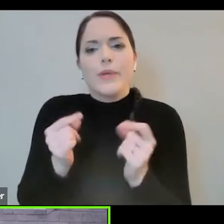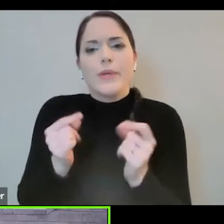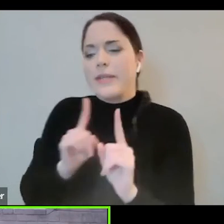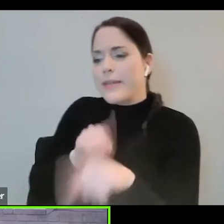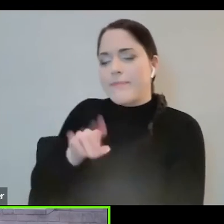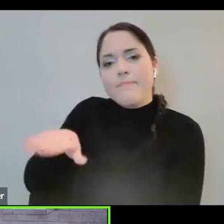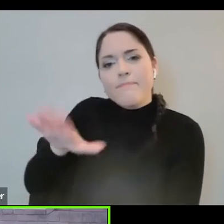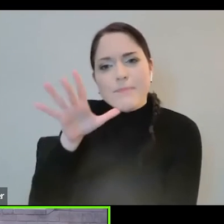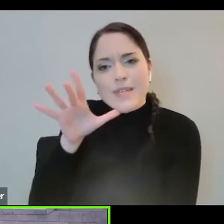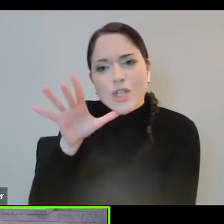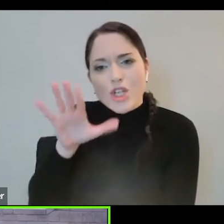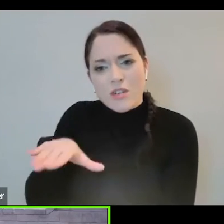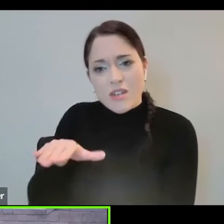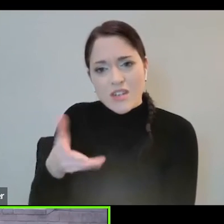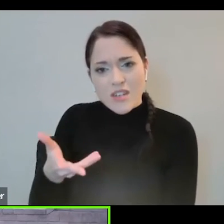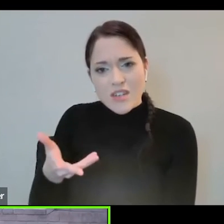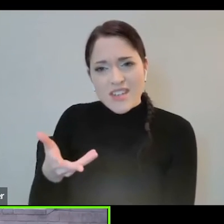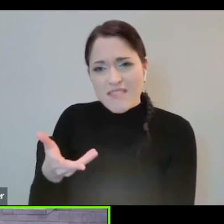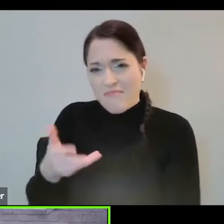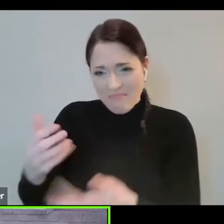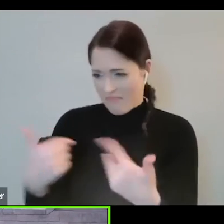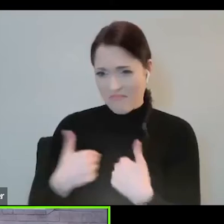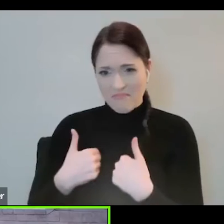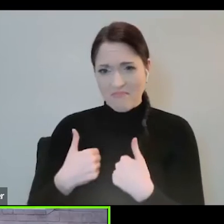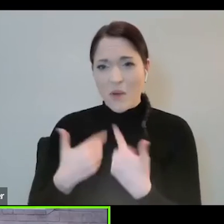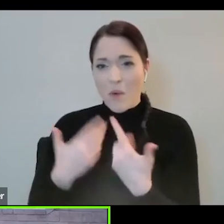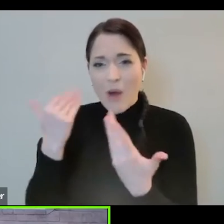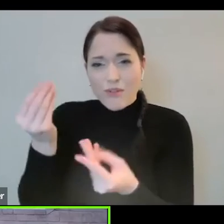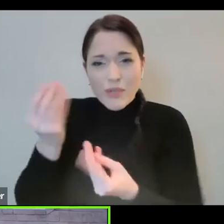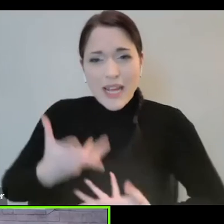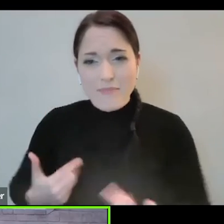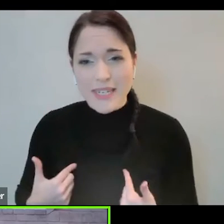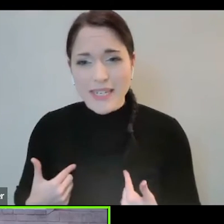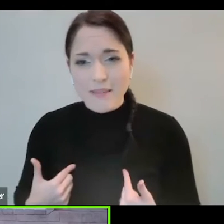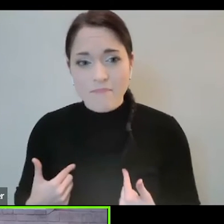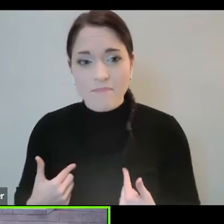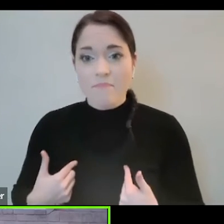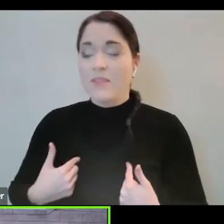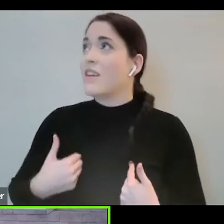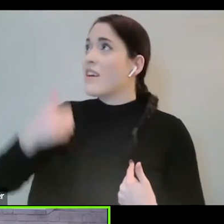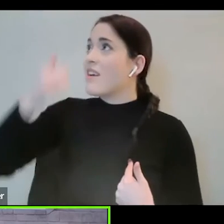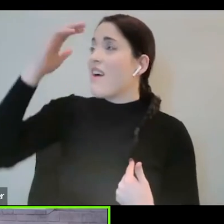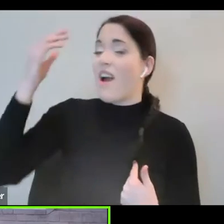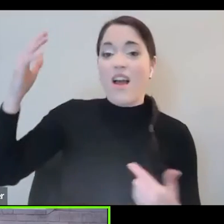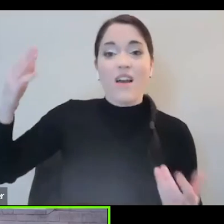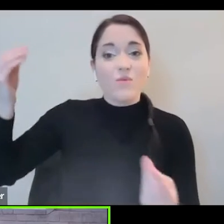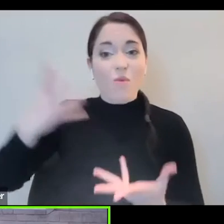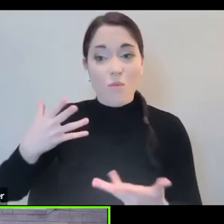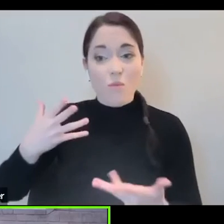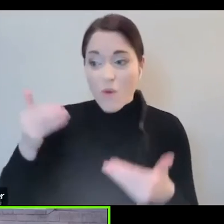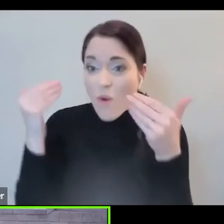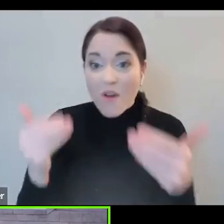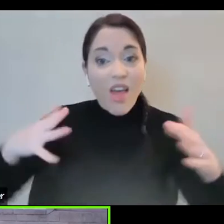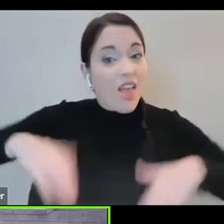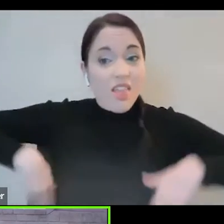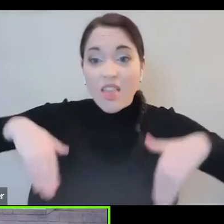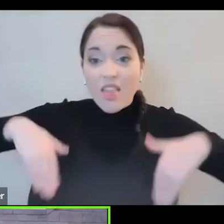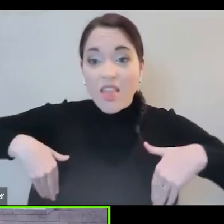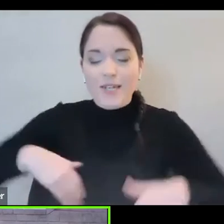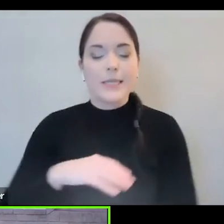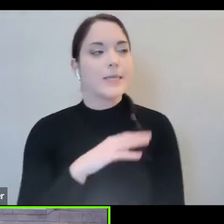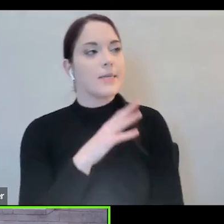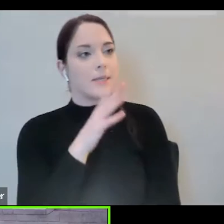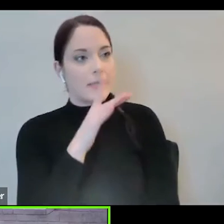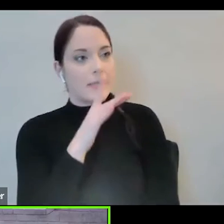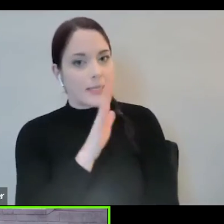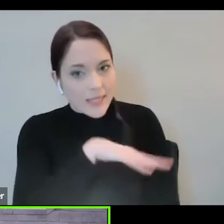"Mother, what does that have to do with me? My hour has not yet come." She instructed those